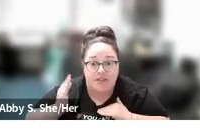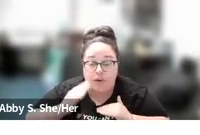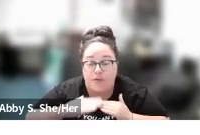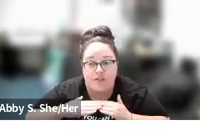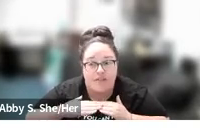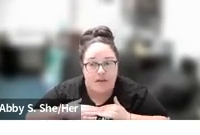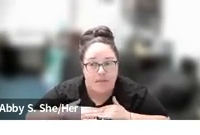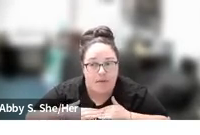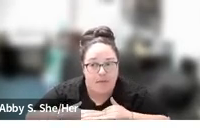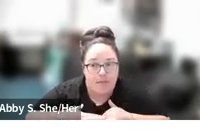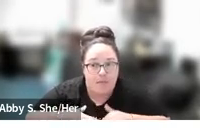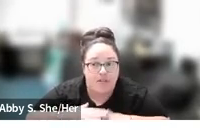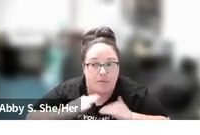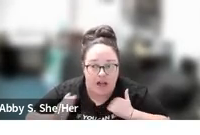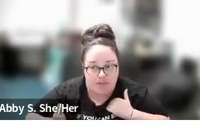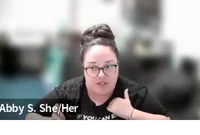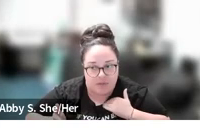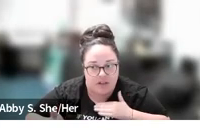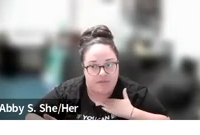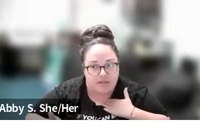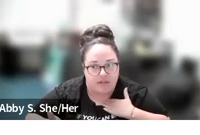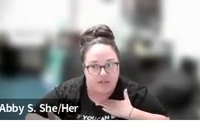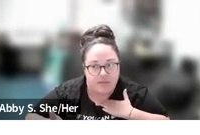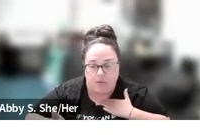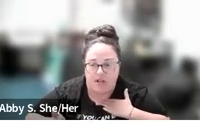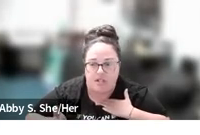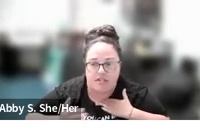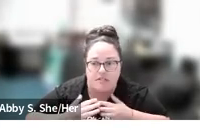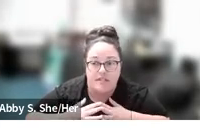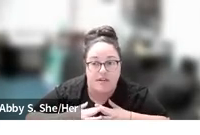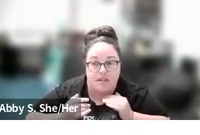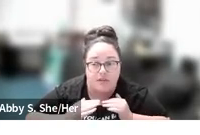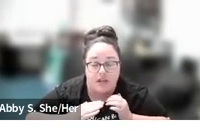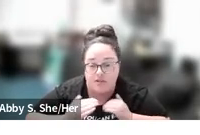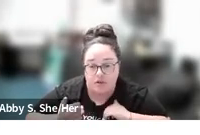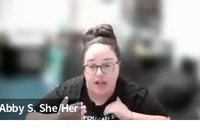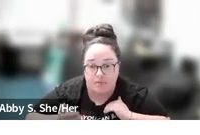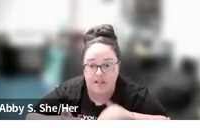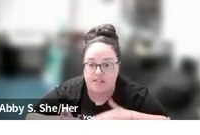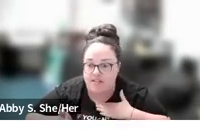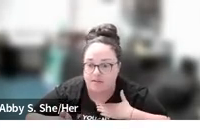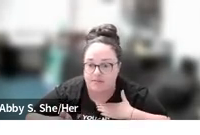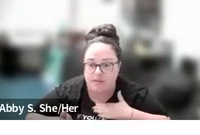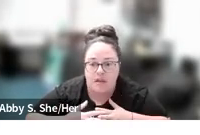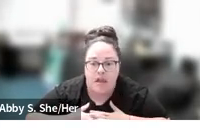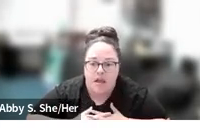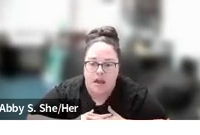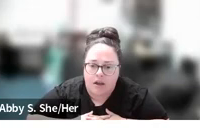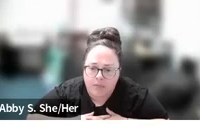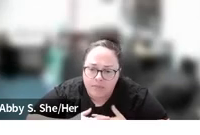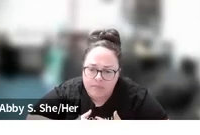But yeah, so there's multiple options when it comes out there for smartwatches, especially for Android operating system.